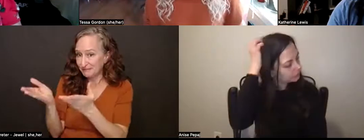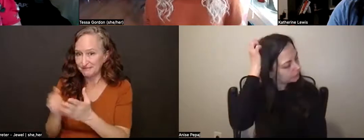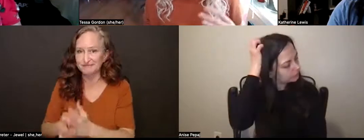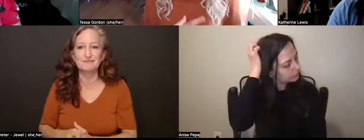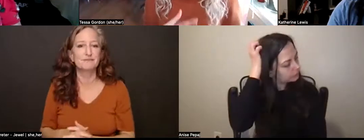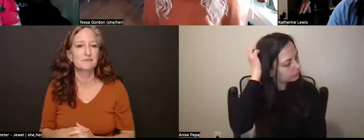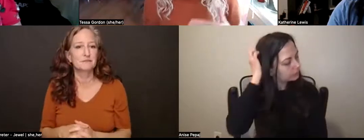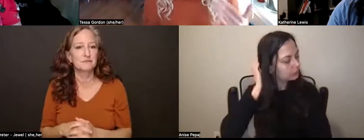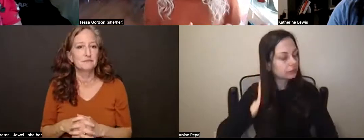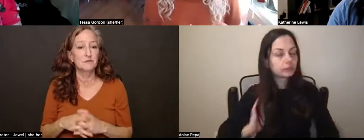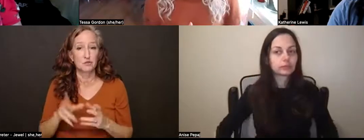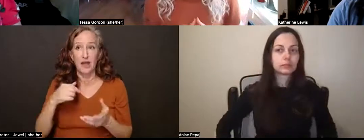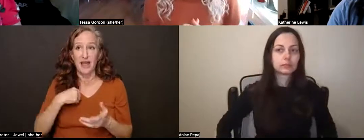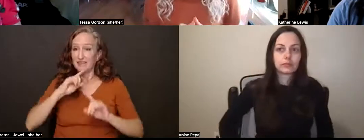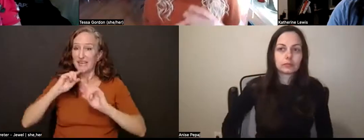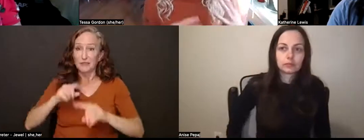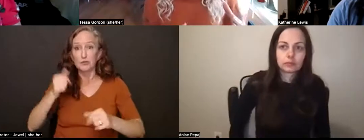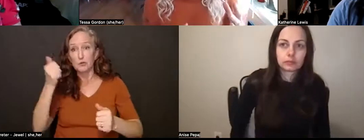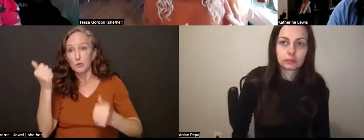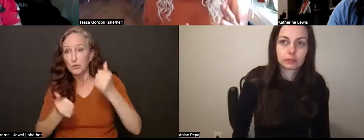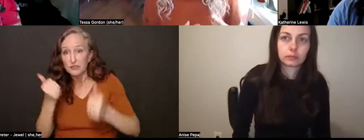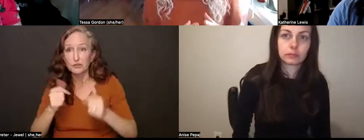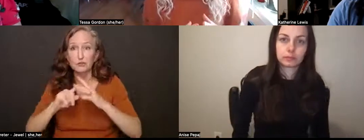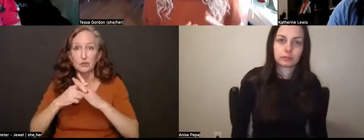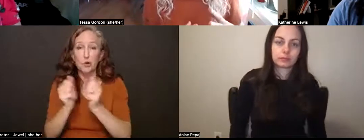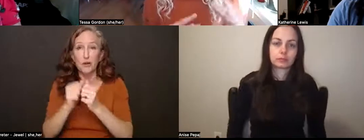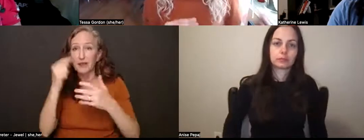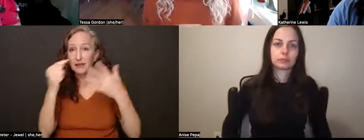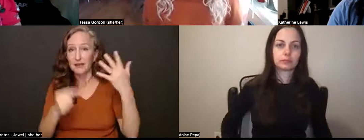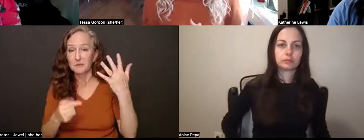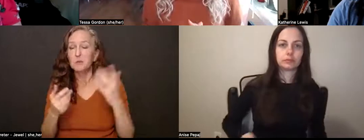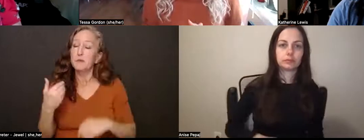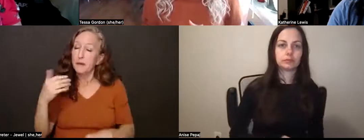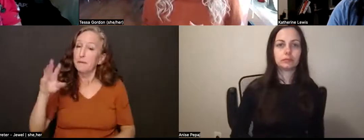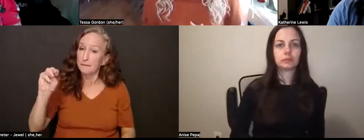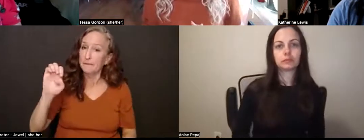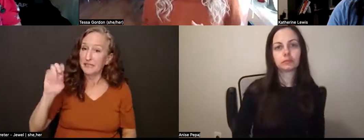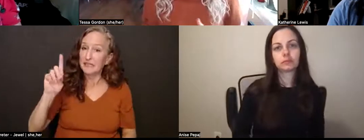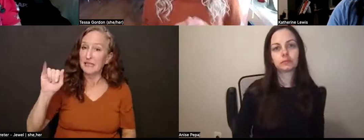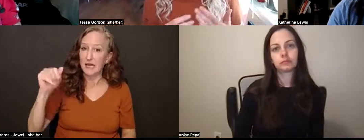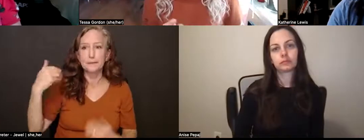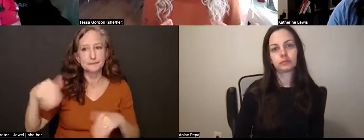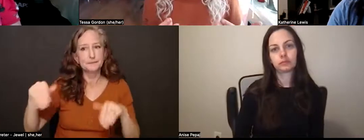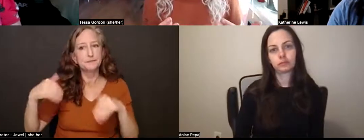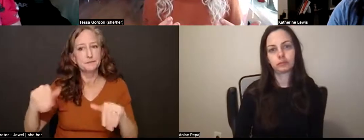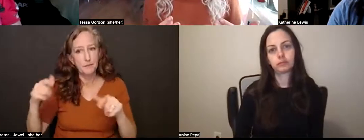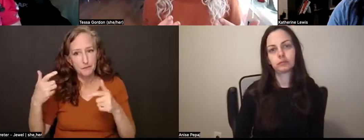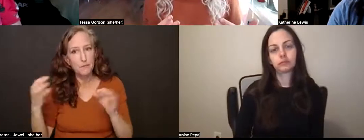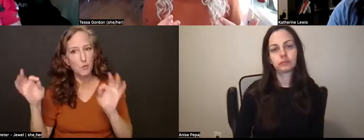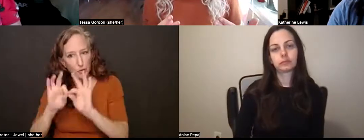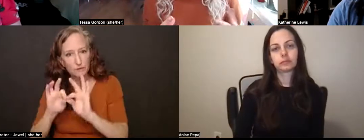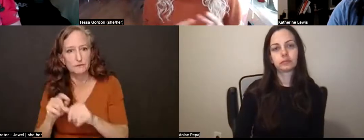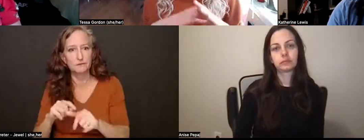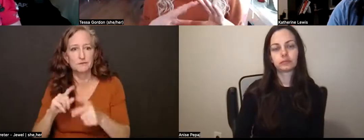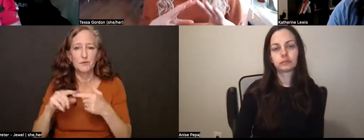I don't know if I have an answer of which one to start with. The media is a big one. I think that youth, and